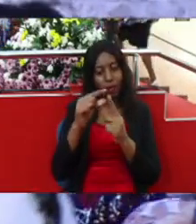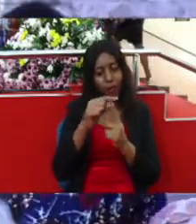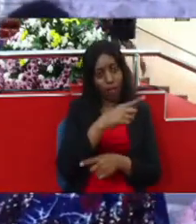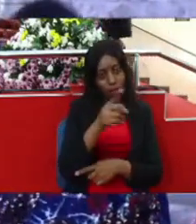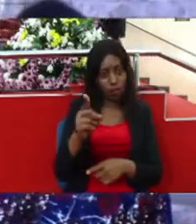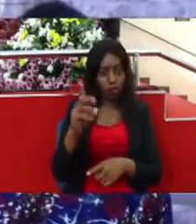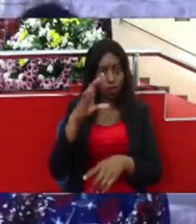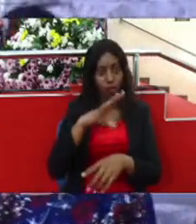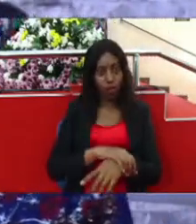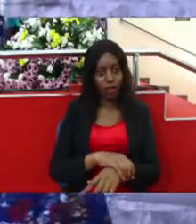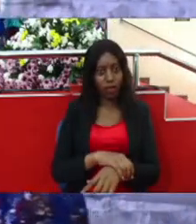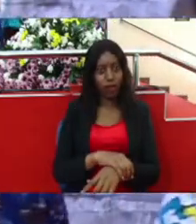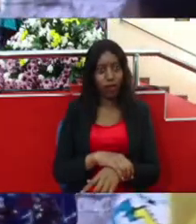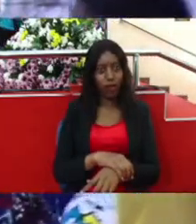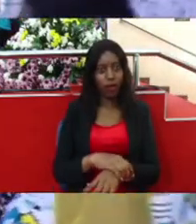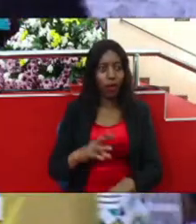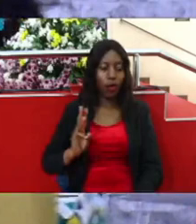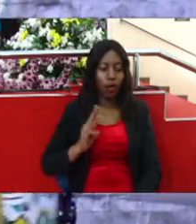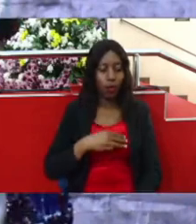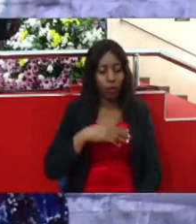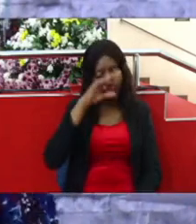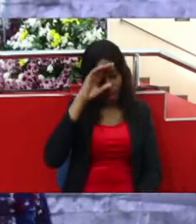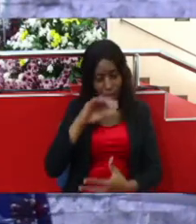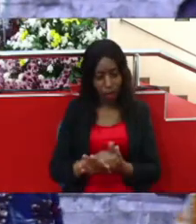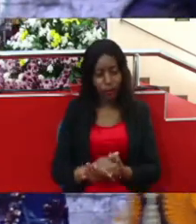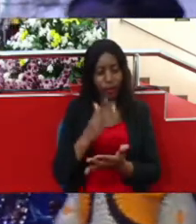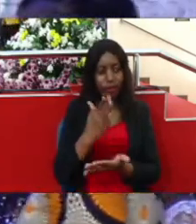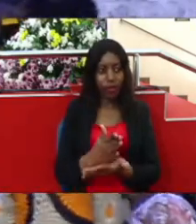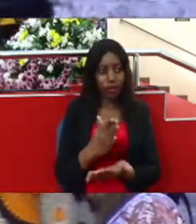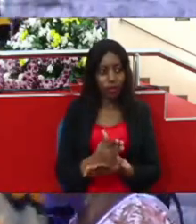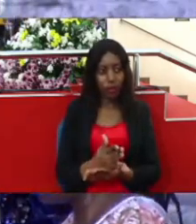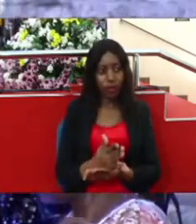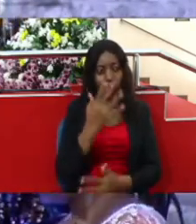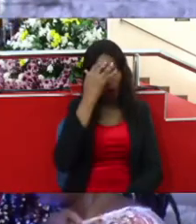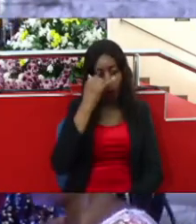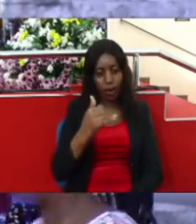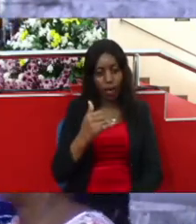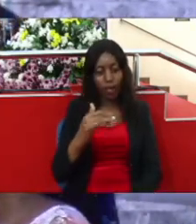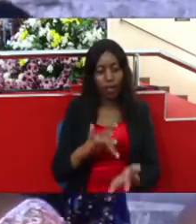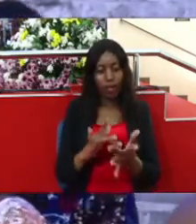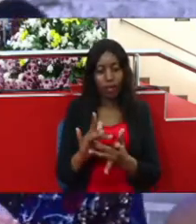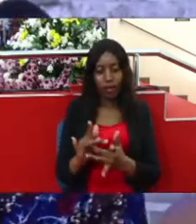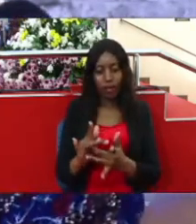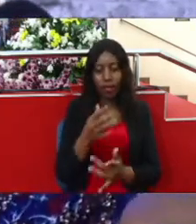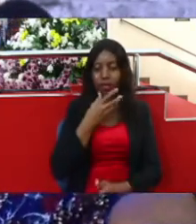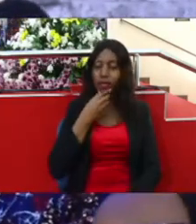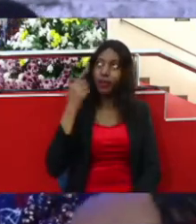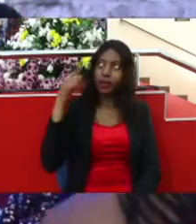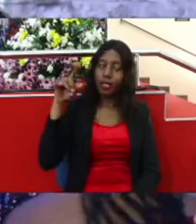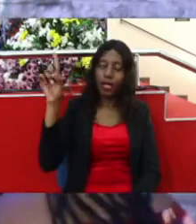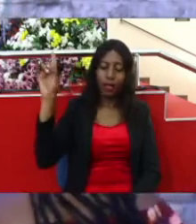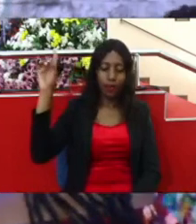neno ambalo tumepokea, we believe it to be true. Tuliamini liwe ni la kweli. Because Jesus Christ himself,